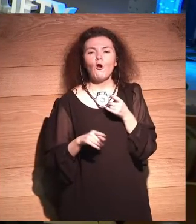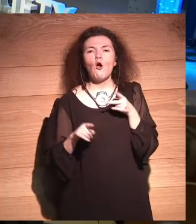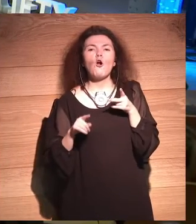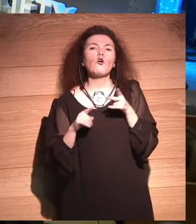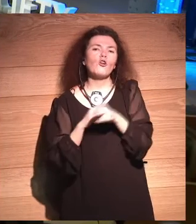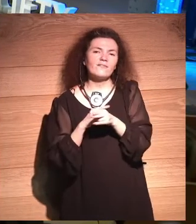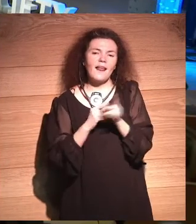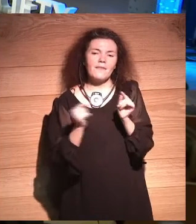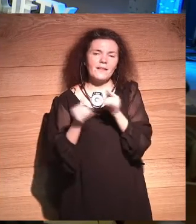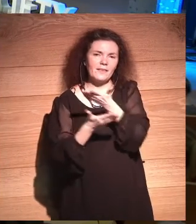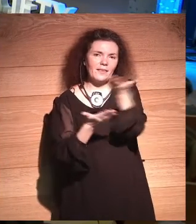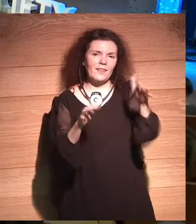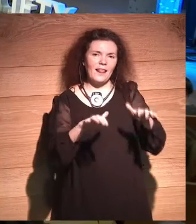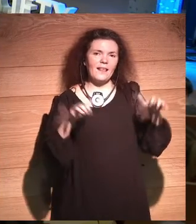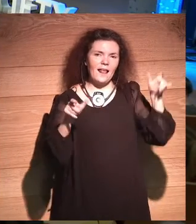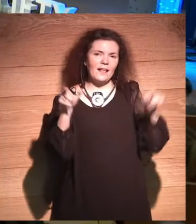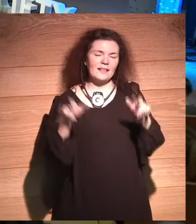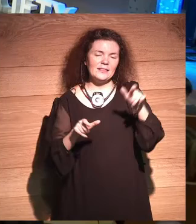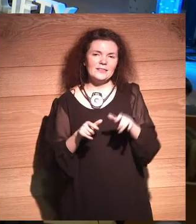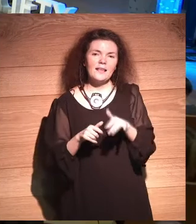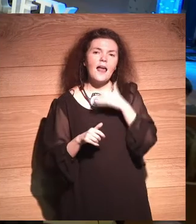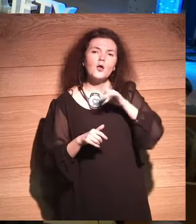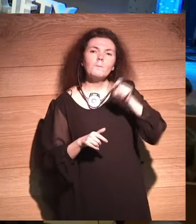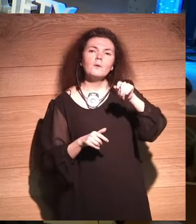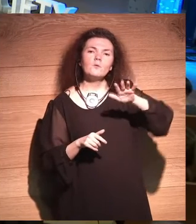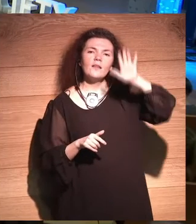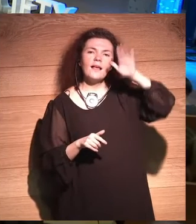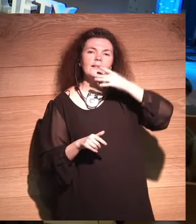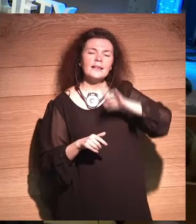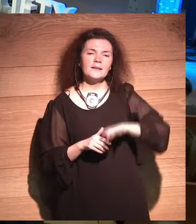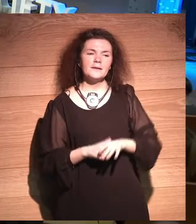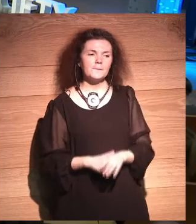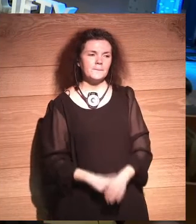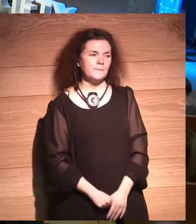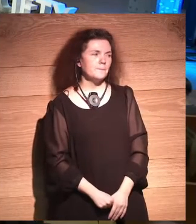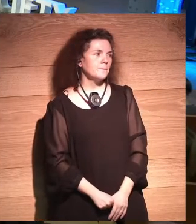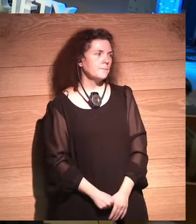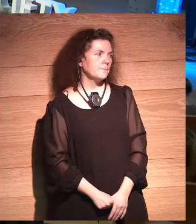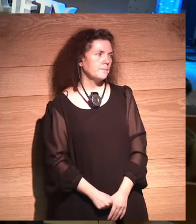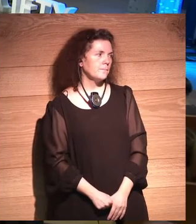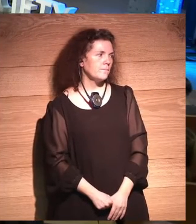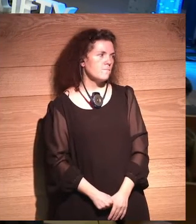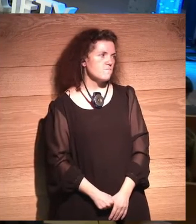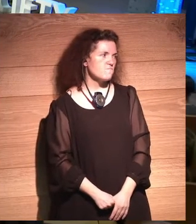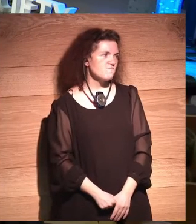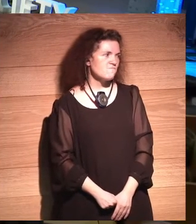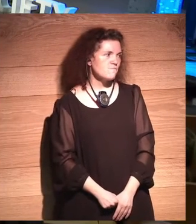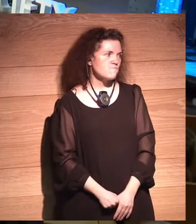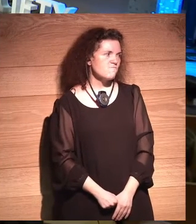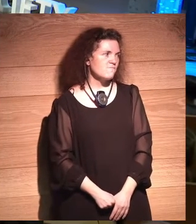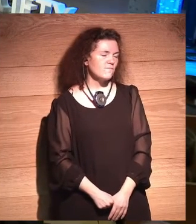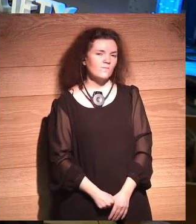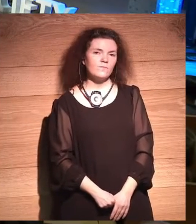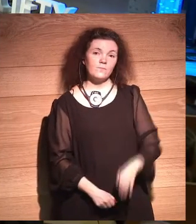have many questions, of course, but I would not like to hinder the audience from expressing themselves